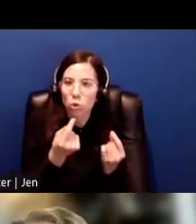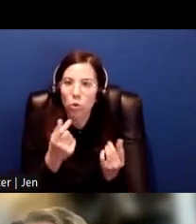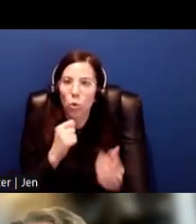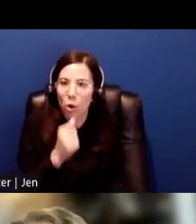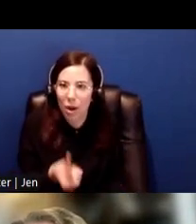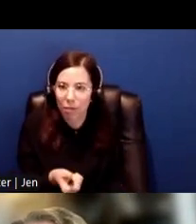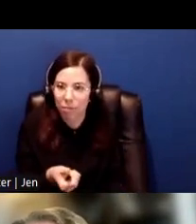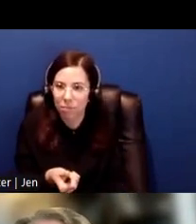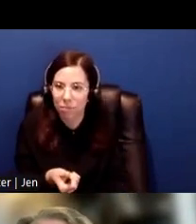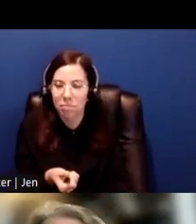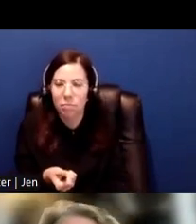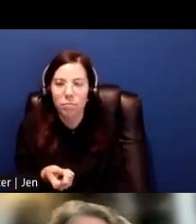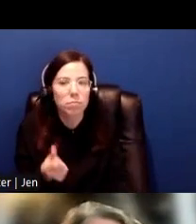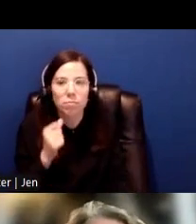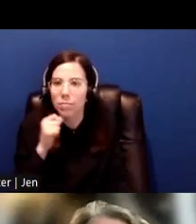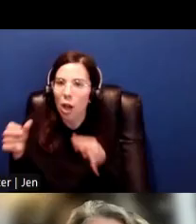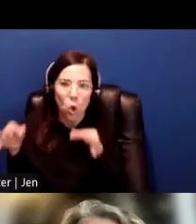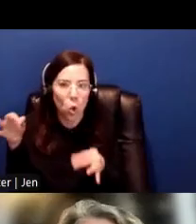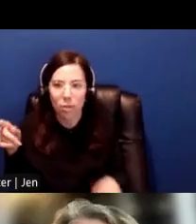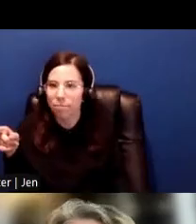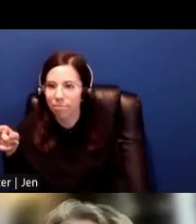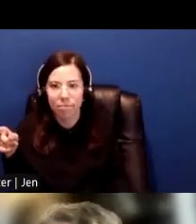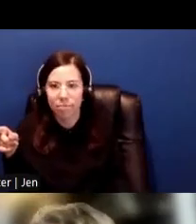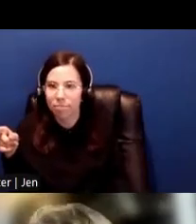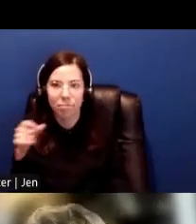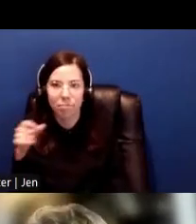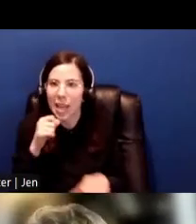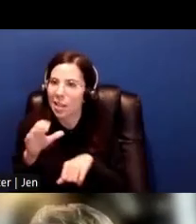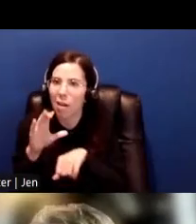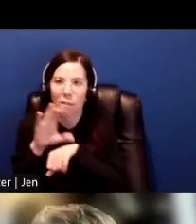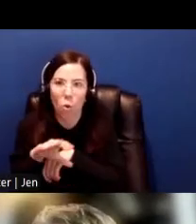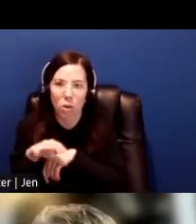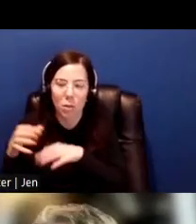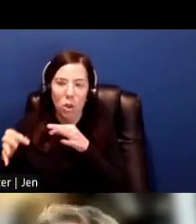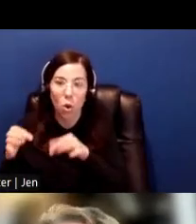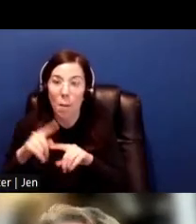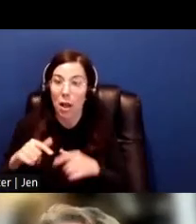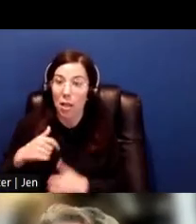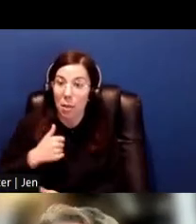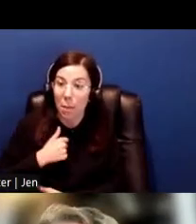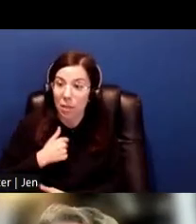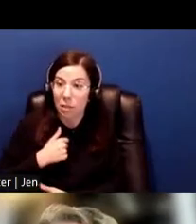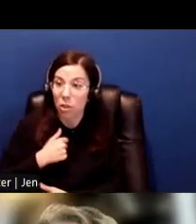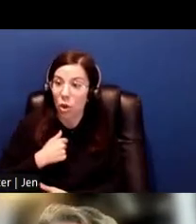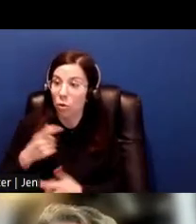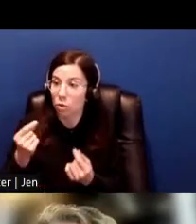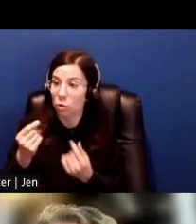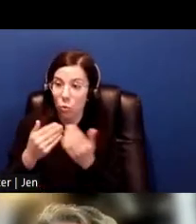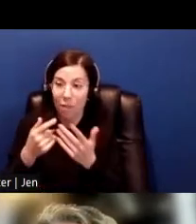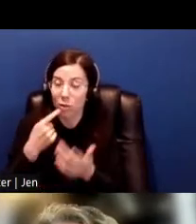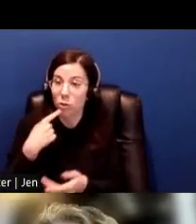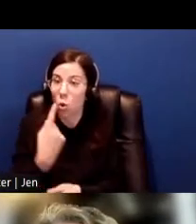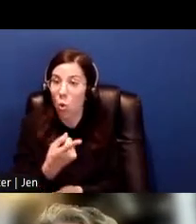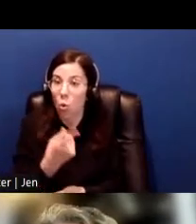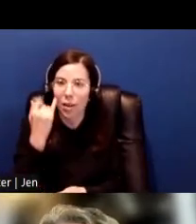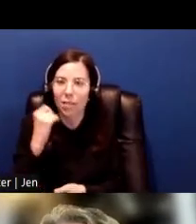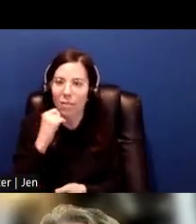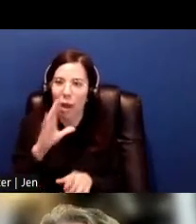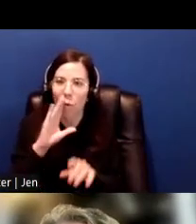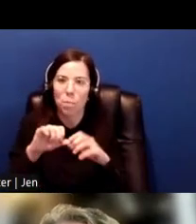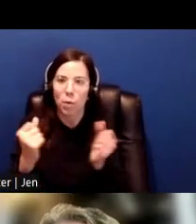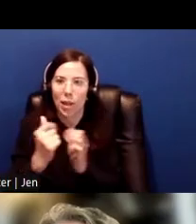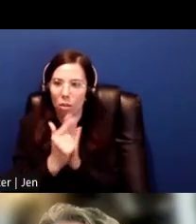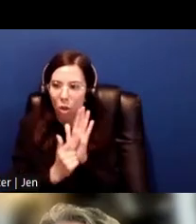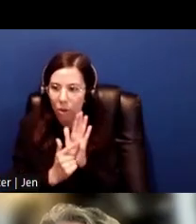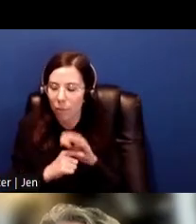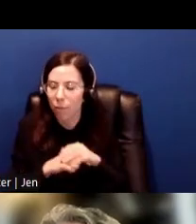it is not issued through a court. It is not enforceable in a court, but in the military, you do what you're told, or you could be violating a crime. So do you